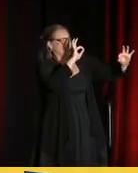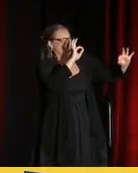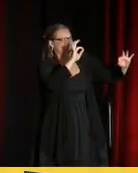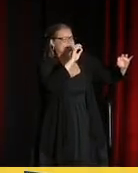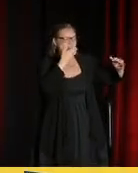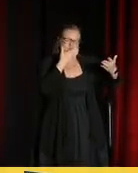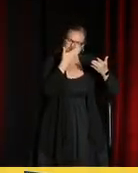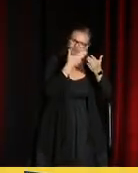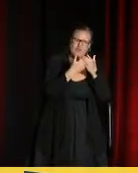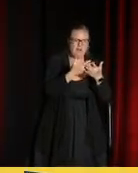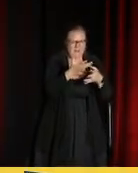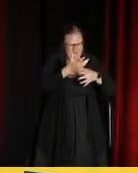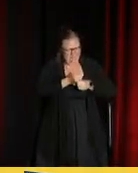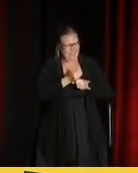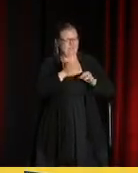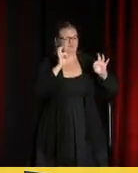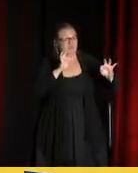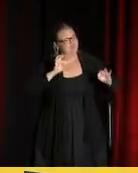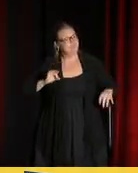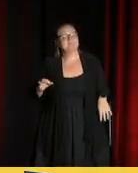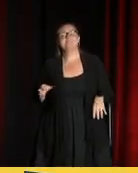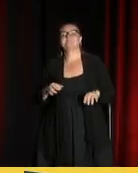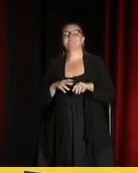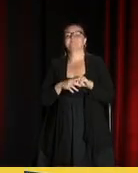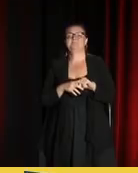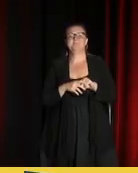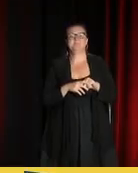Ooh, that was pretty good.